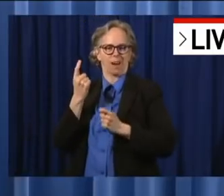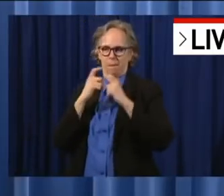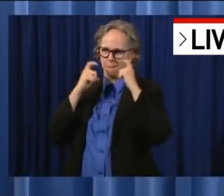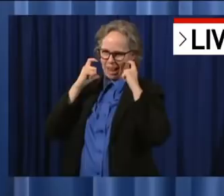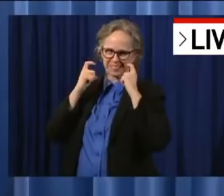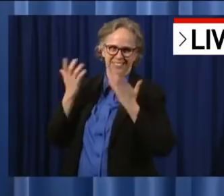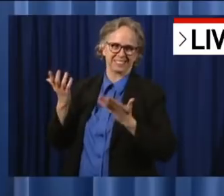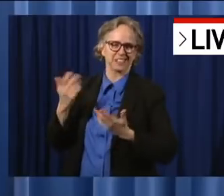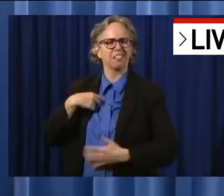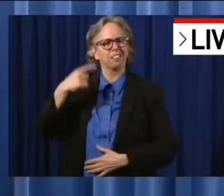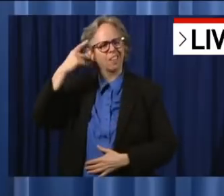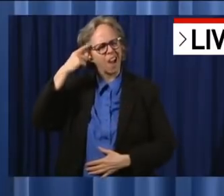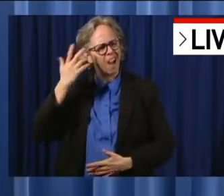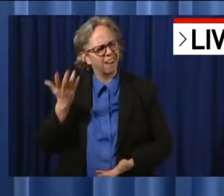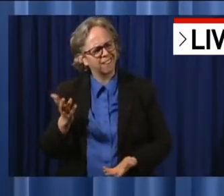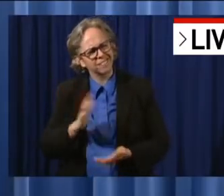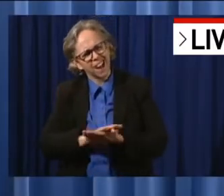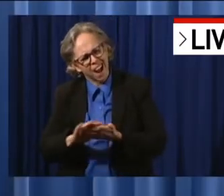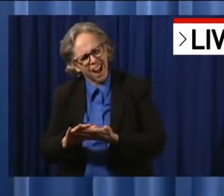as a gift. So this is